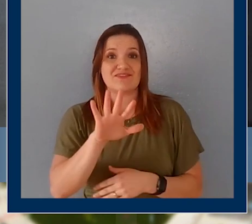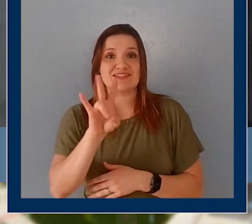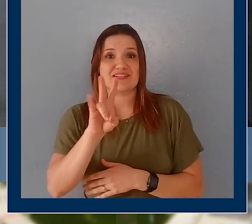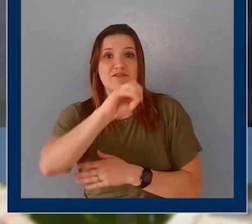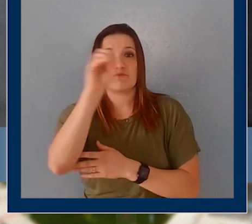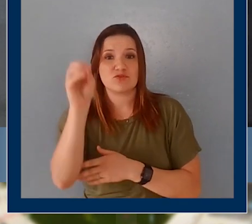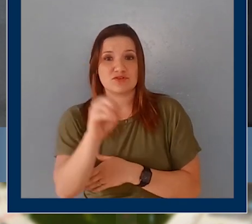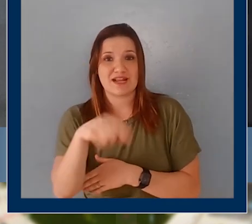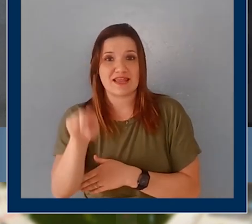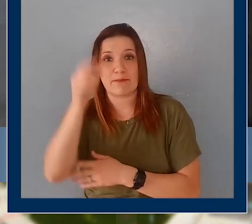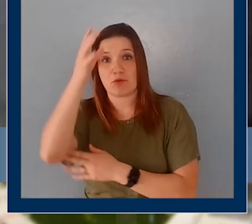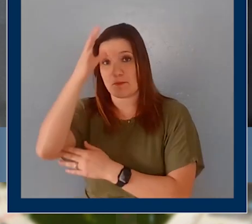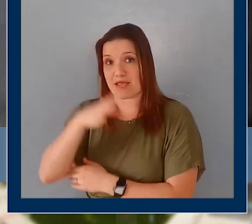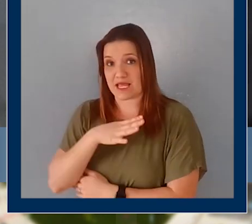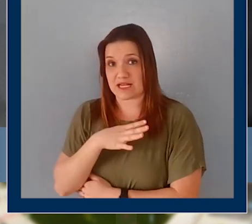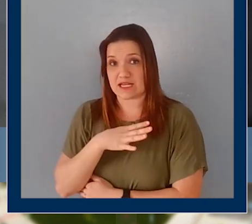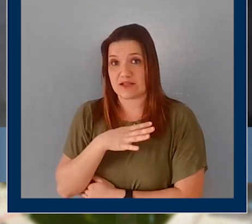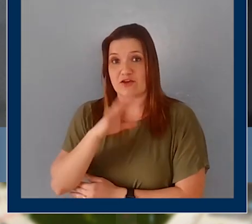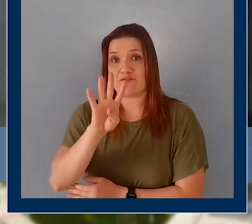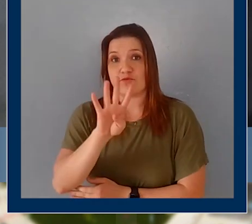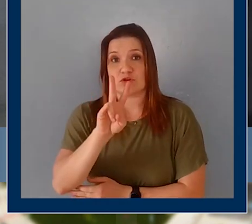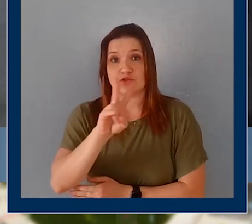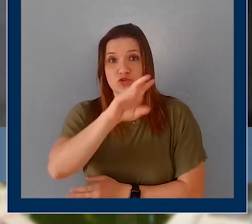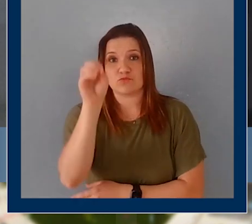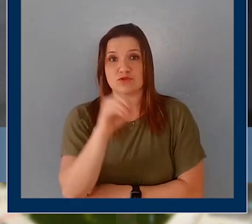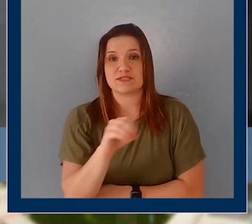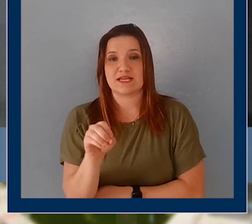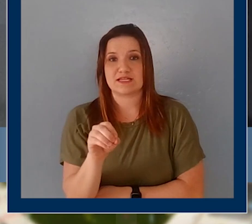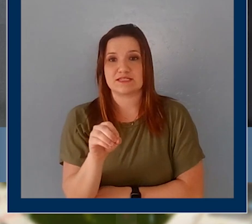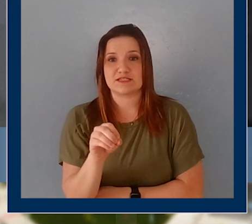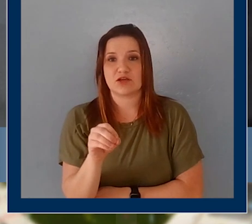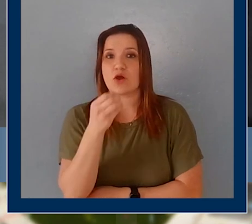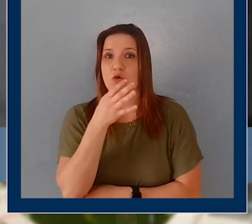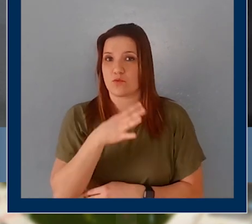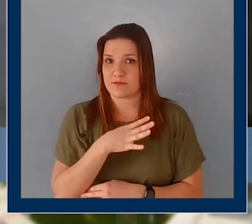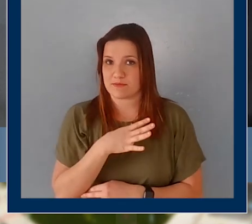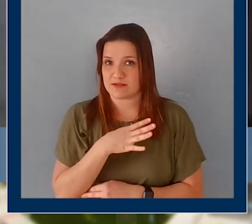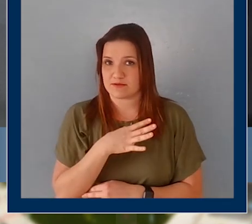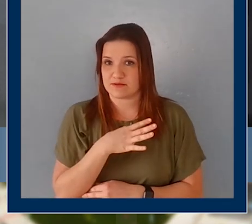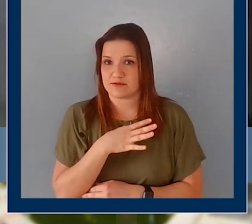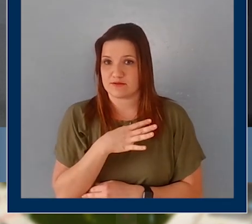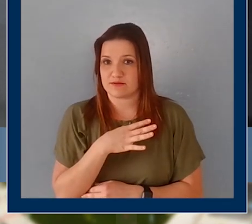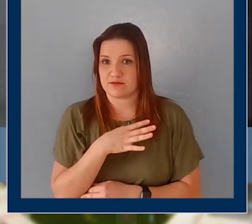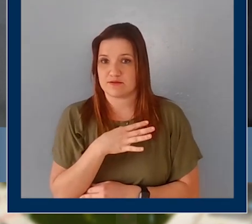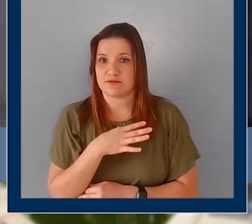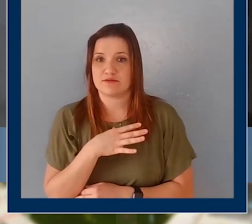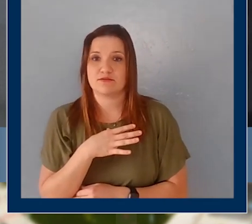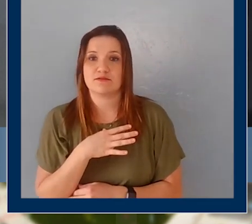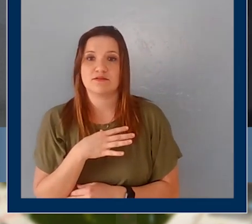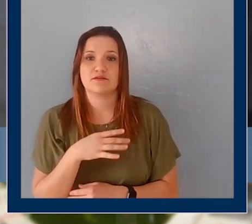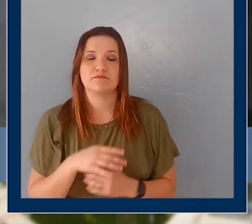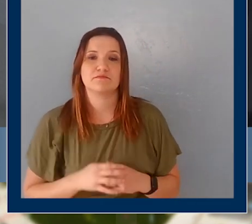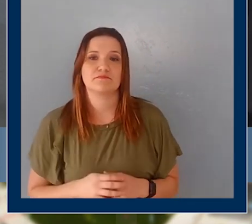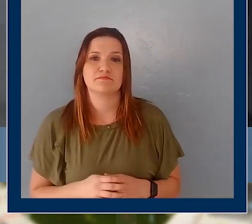So the COVID, well, number one, it's so much longer in duration. I mean, you know, the flu might last 6 months.